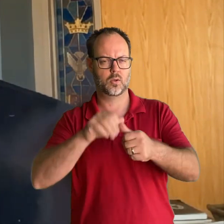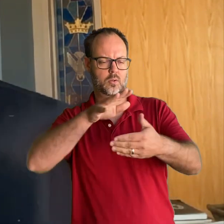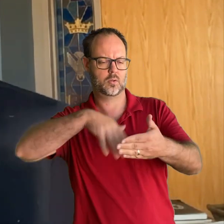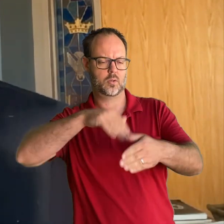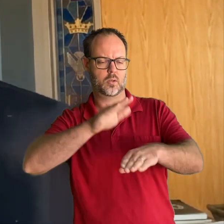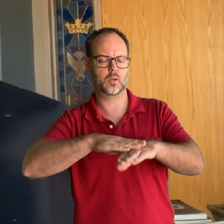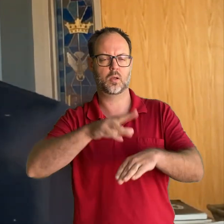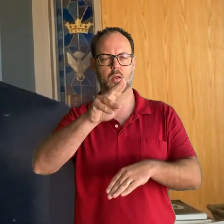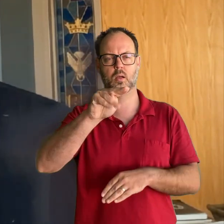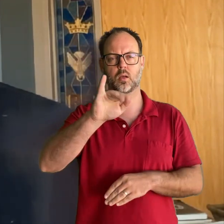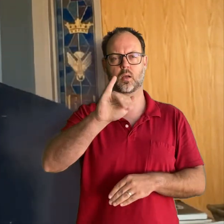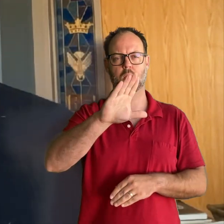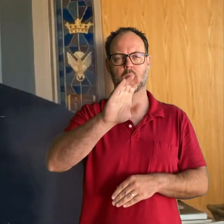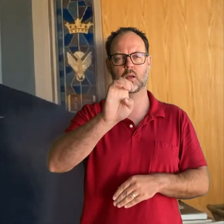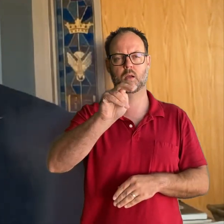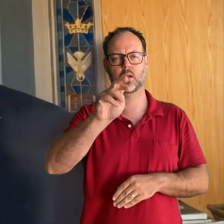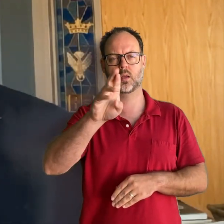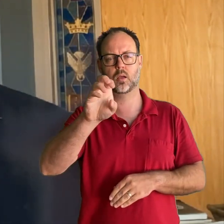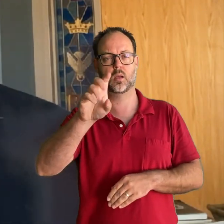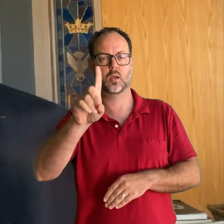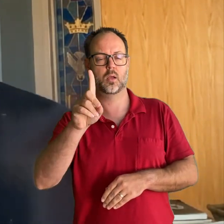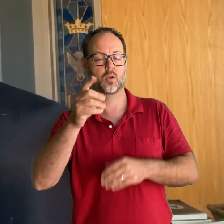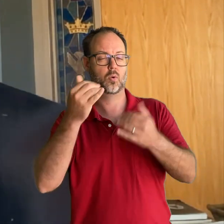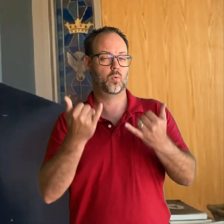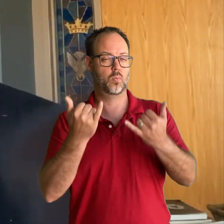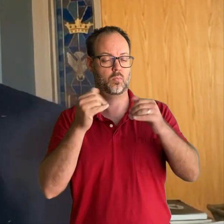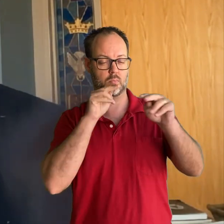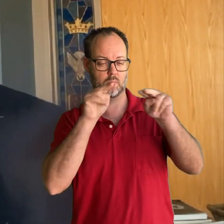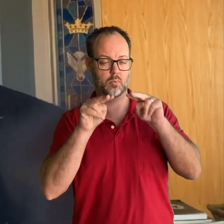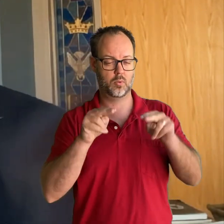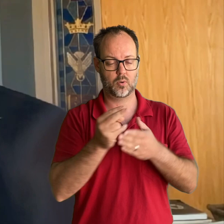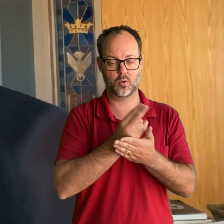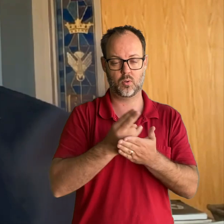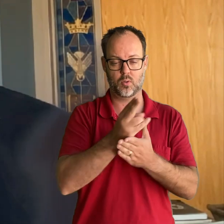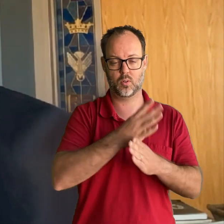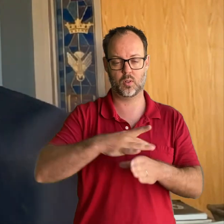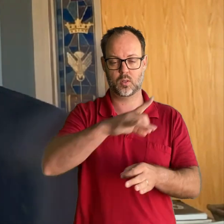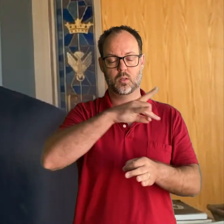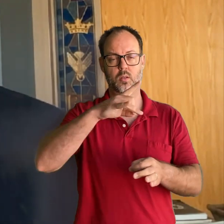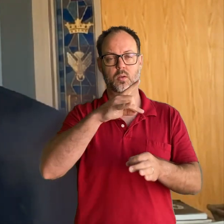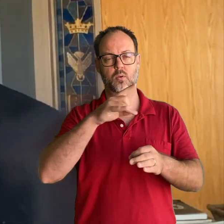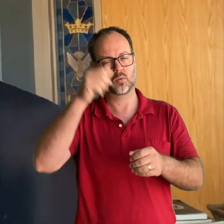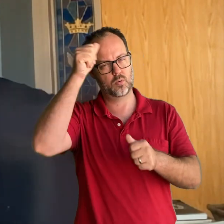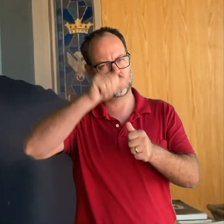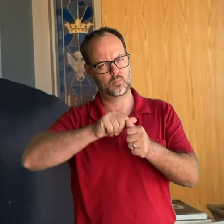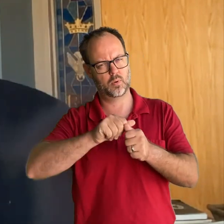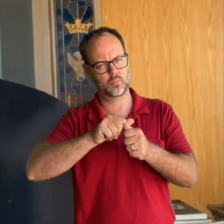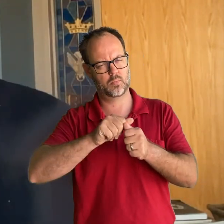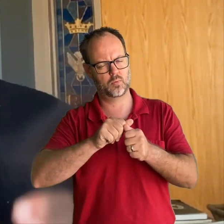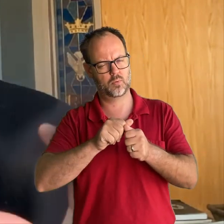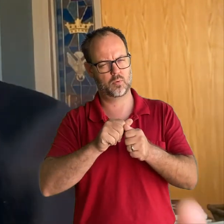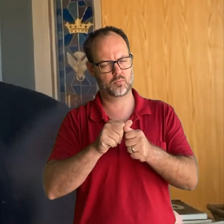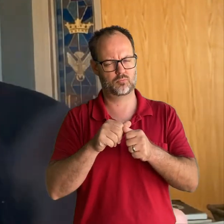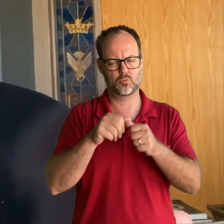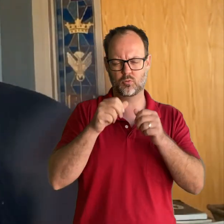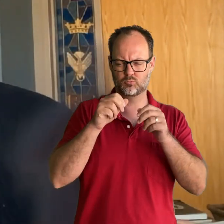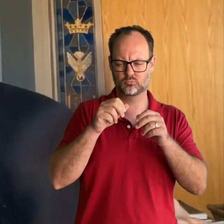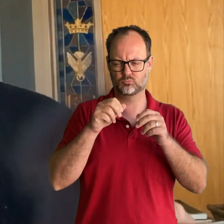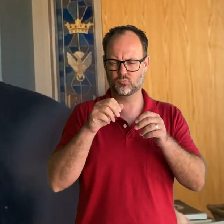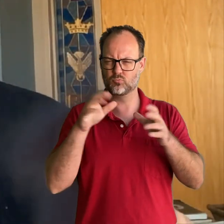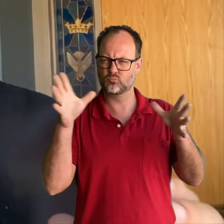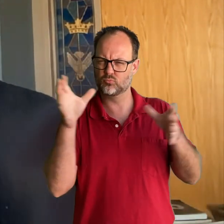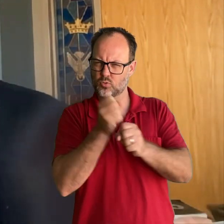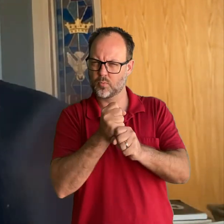section now that deals with the Holy Spirit. Remember, kind of a rough outline of the Creed is that it begins